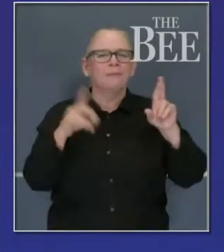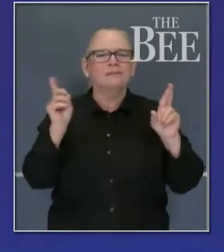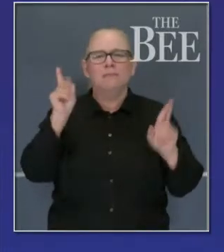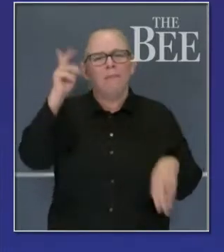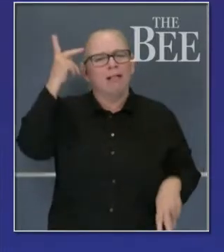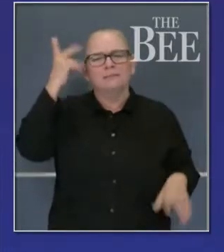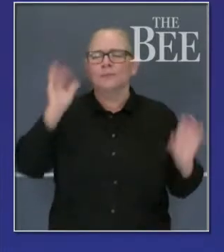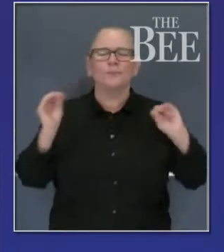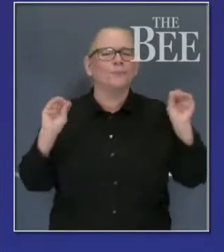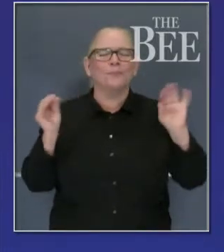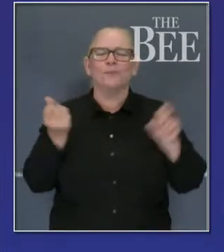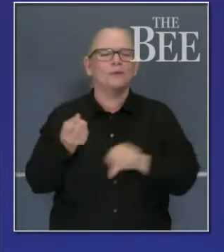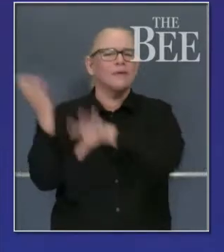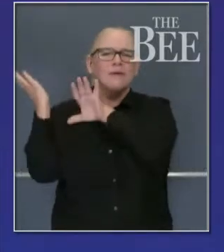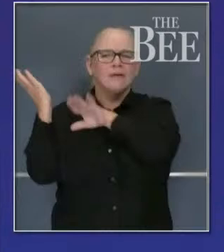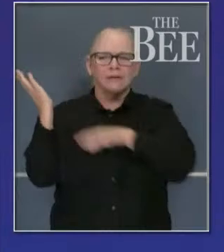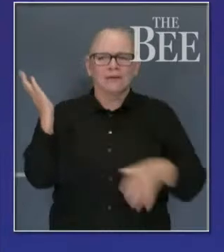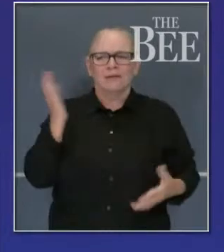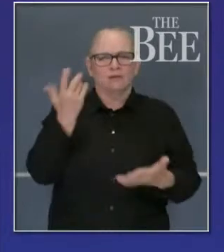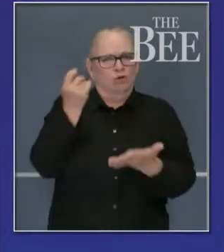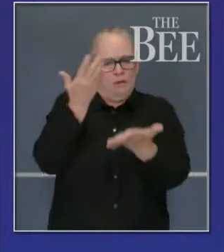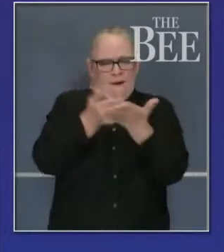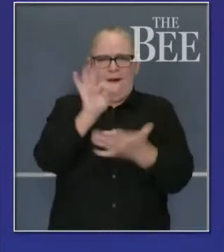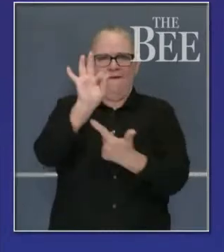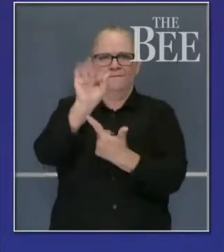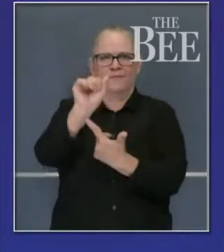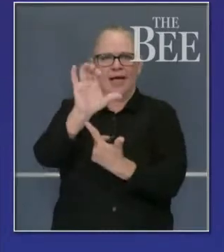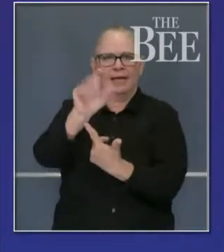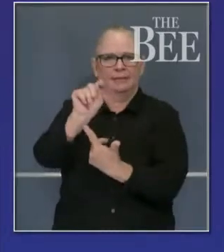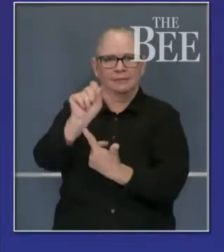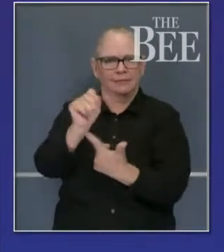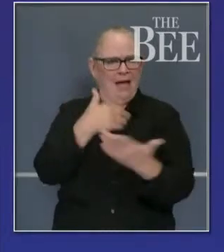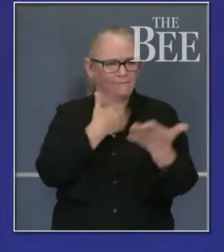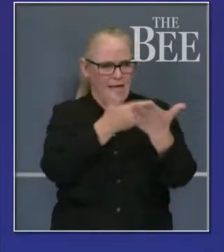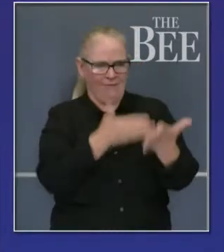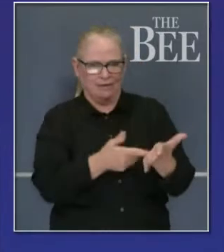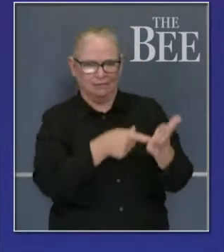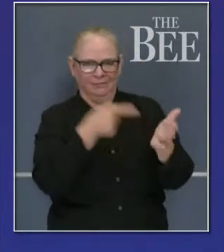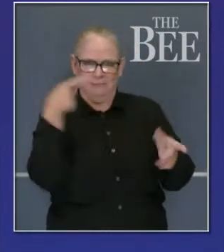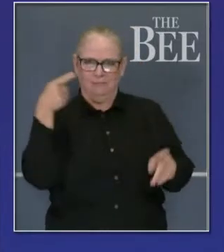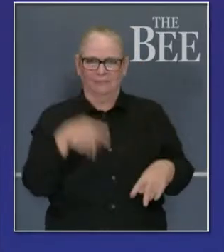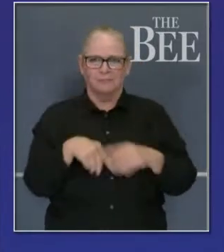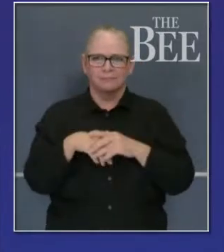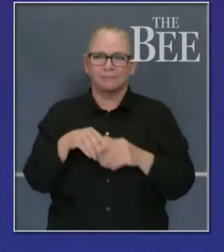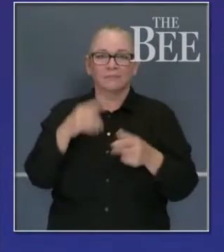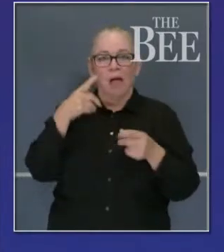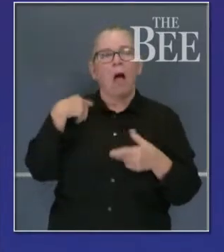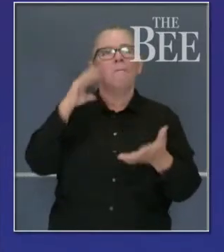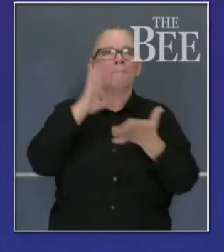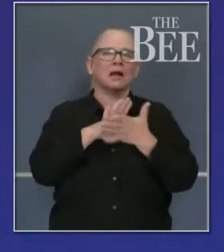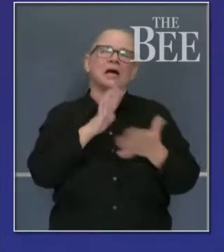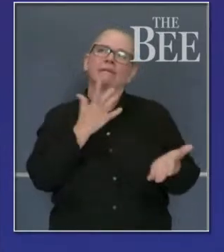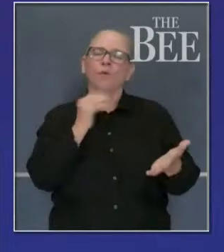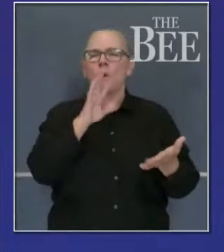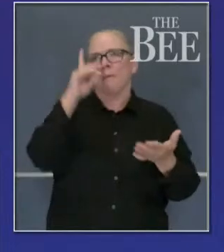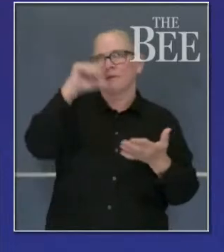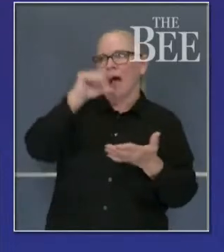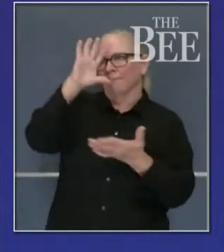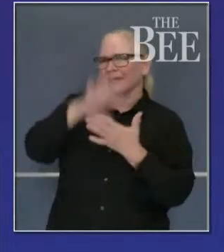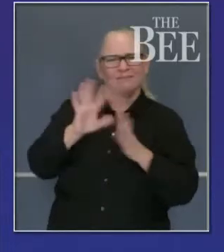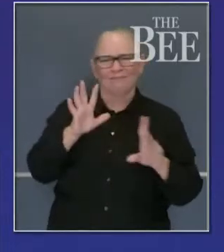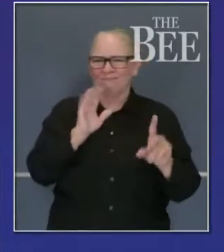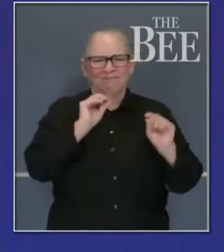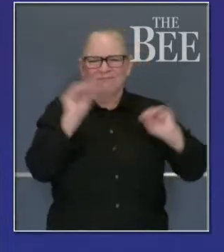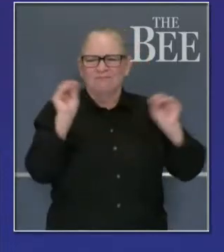and there's reality, as well as observed evidence. It's not a belief system, it's an acknowledgement. The facts are the facts. It's